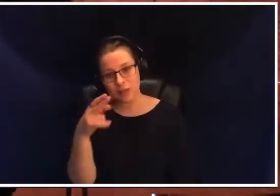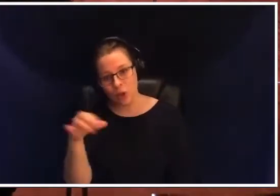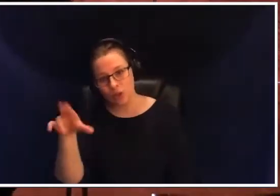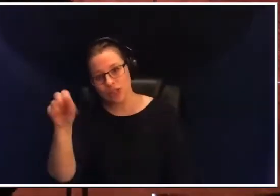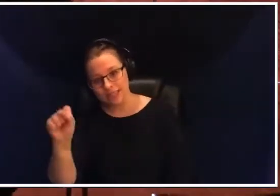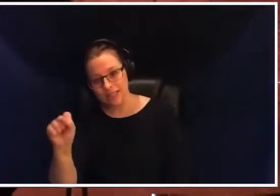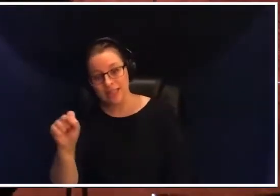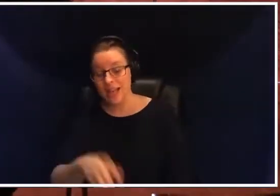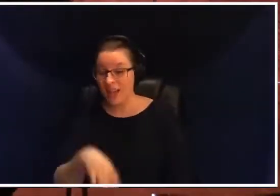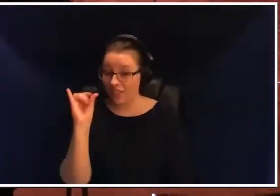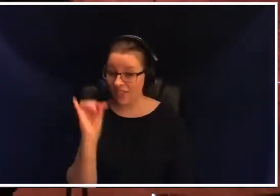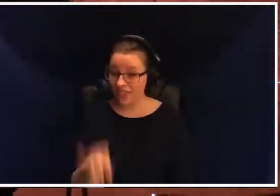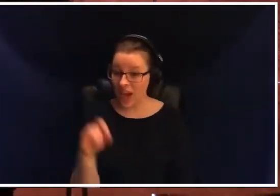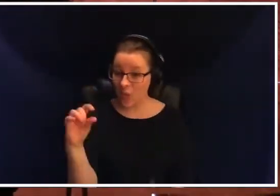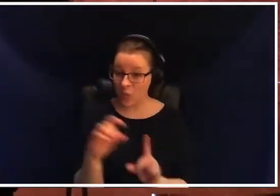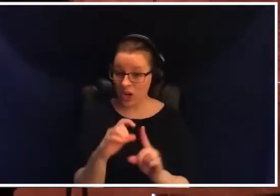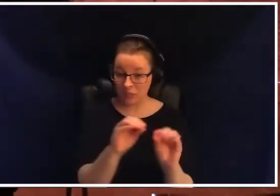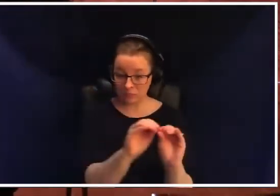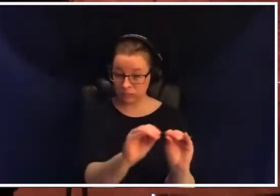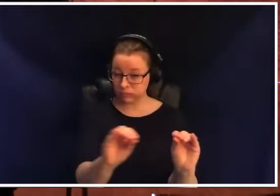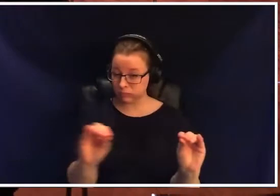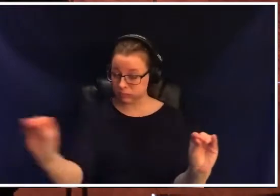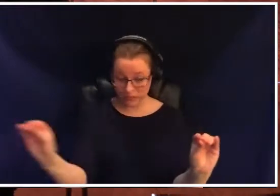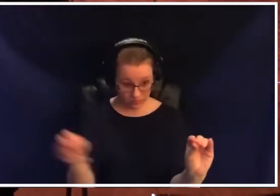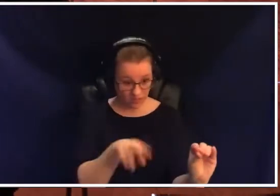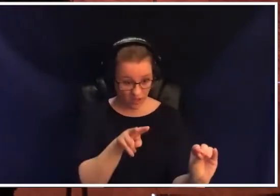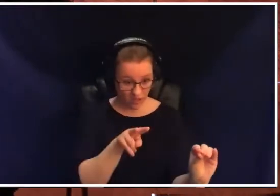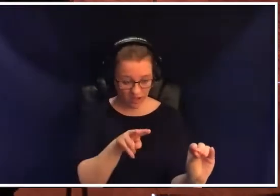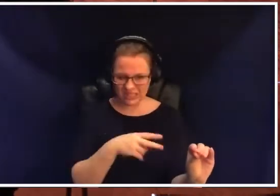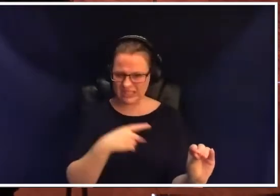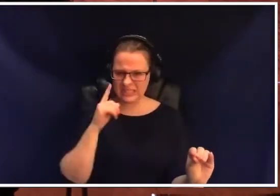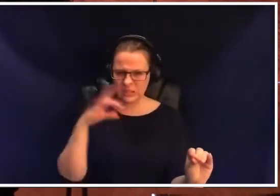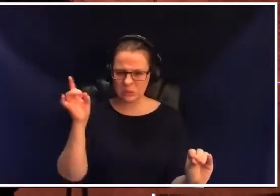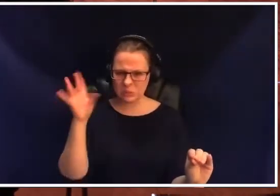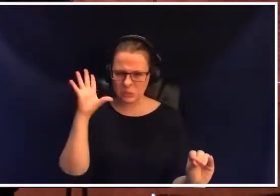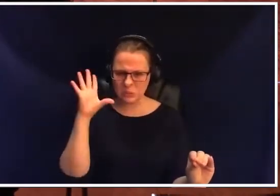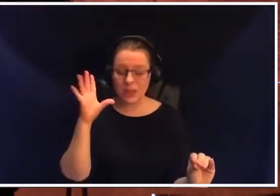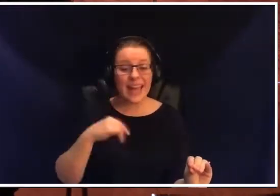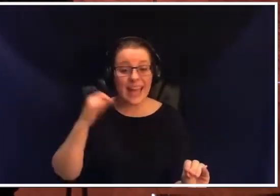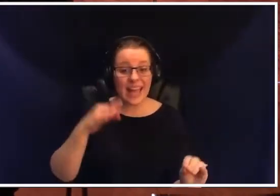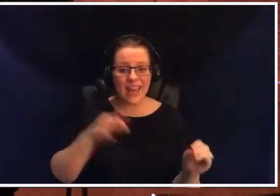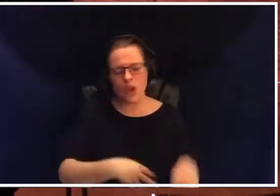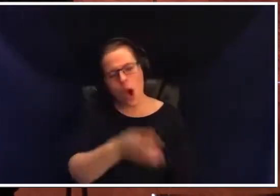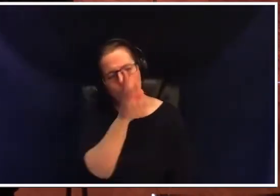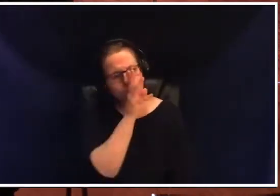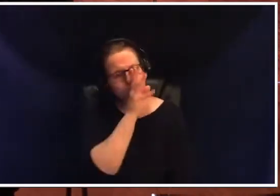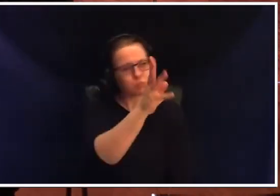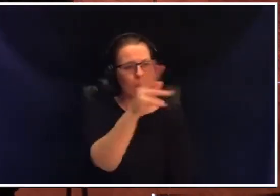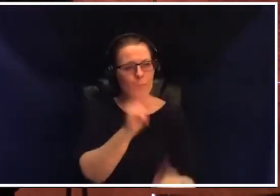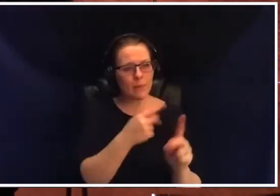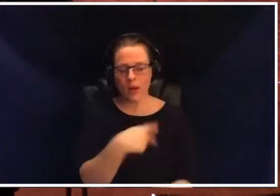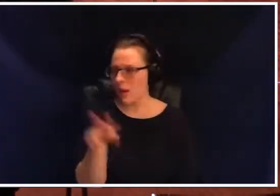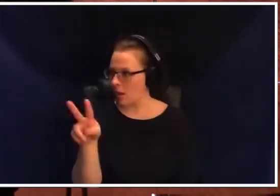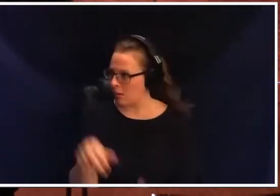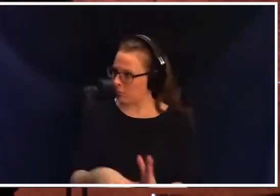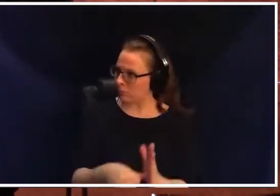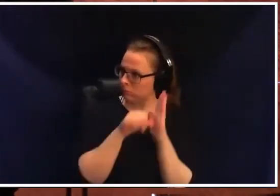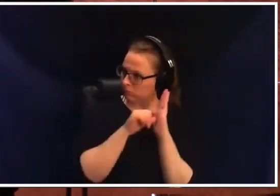Supercalifragilisticexpialidocious, even though the sound of it is something quite atrocious. If you say it loud enough, you'll always sound